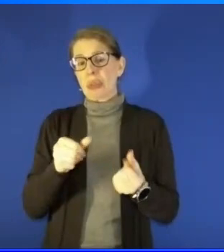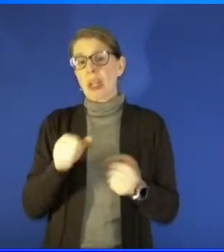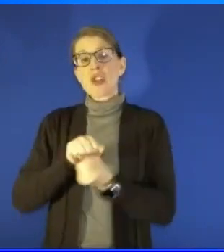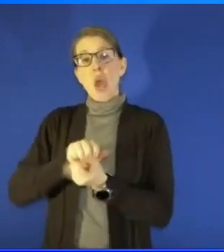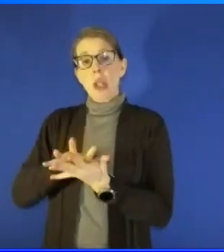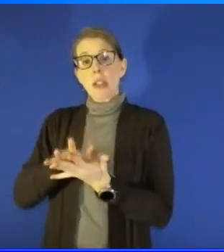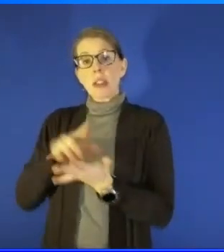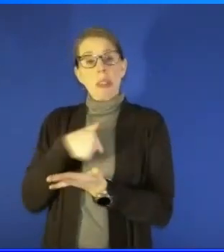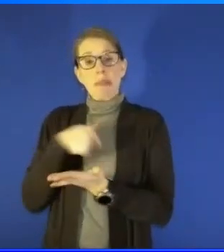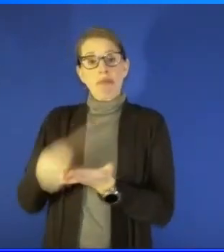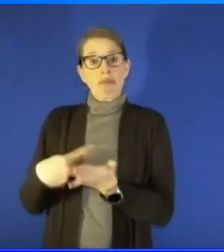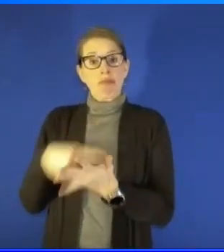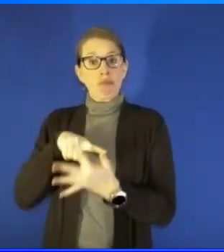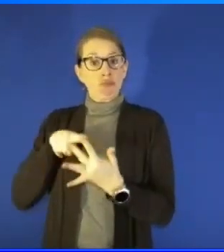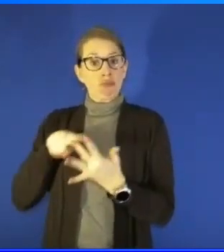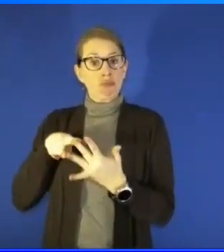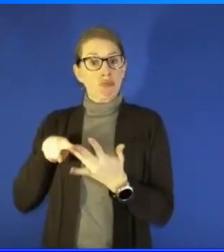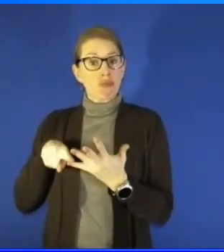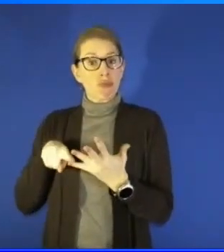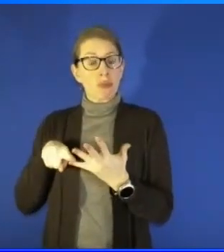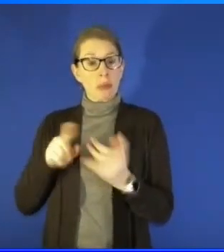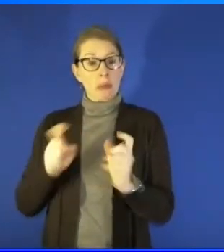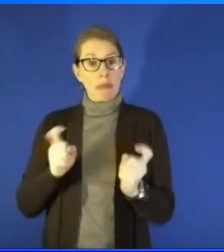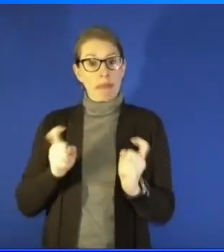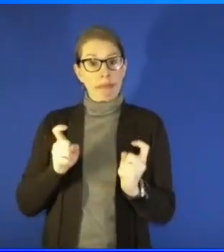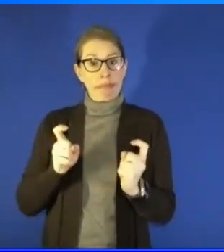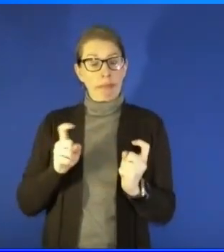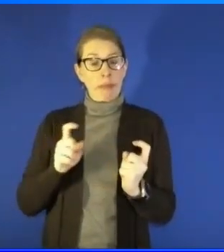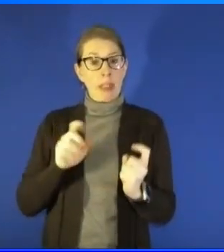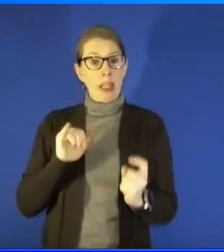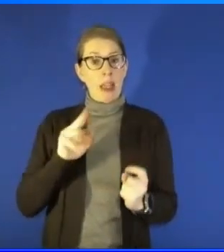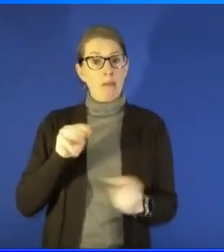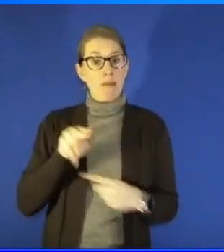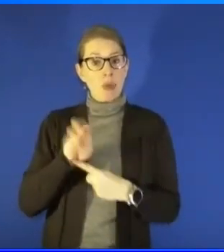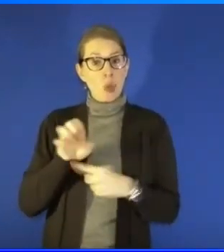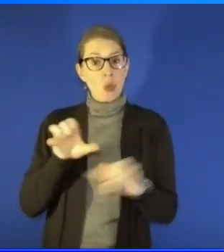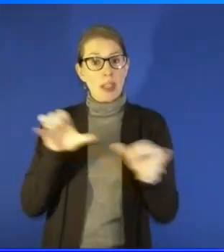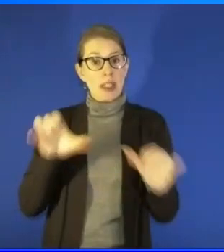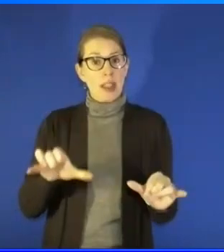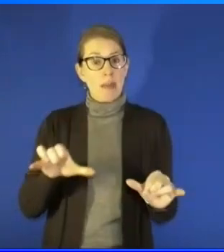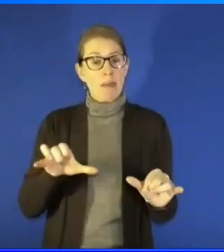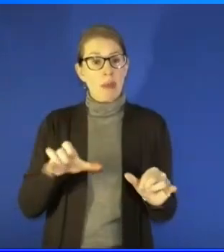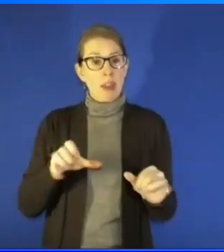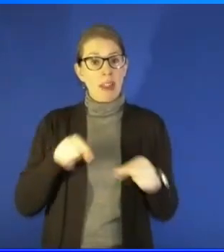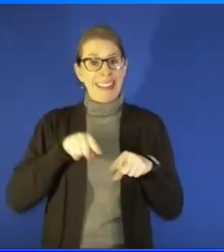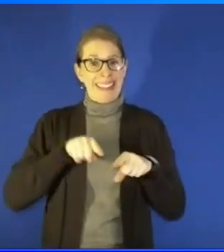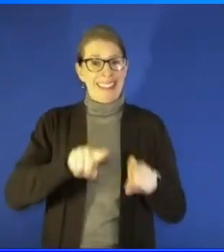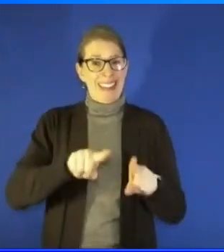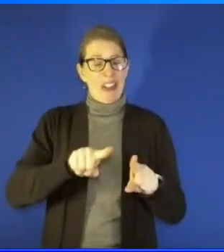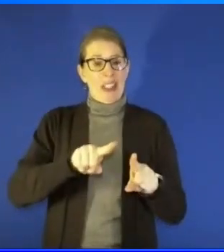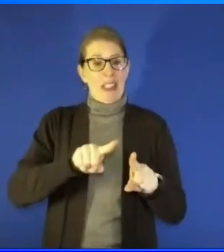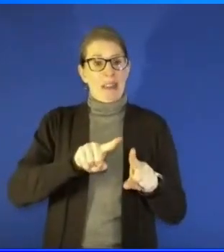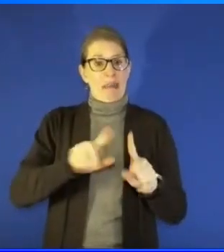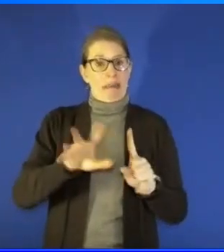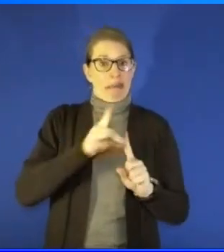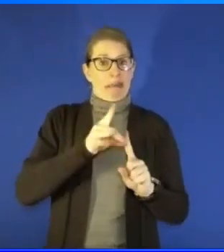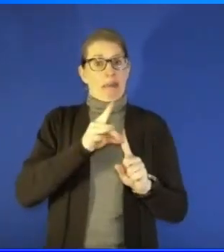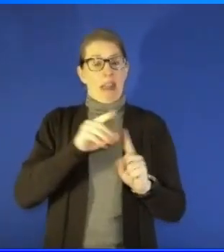about. Could you modulate the immune system early on in the acute infection? Will that have impact on